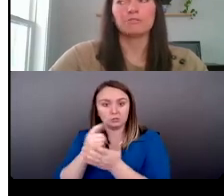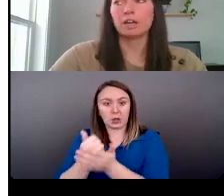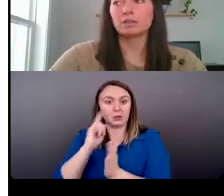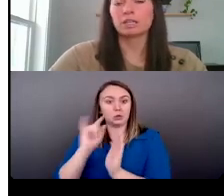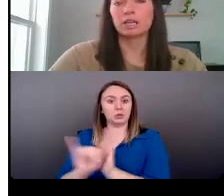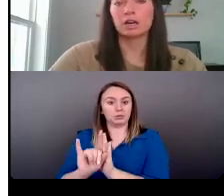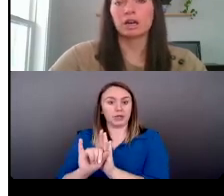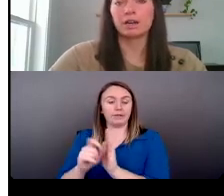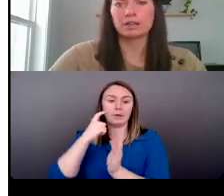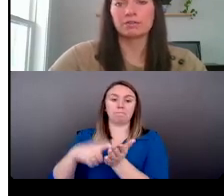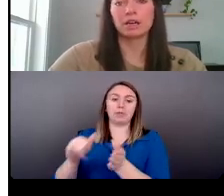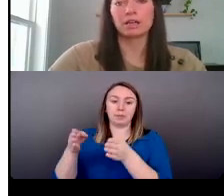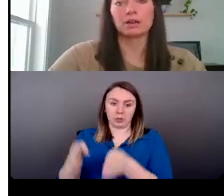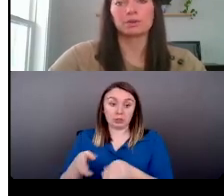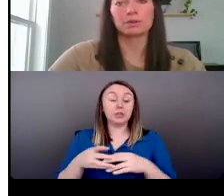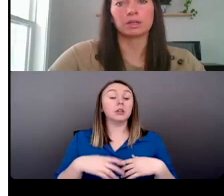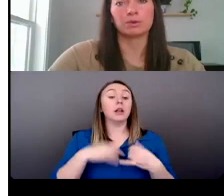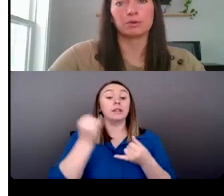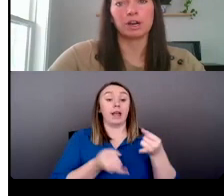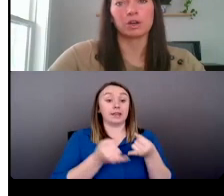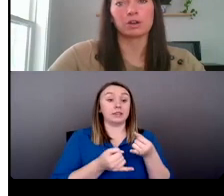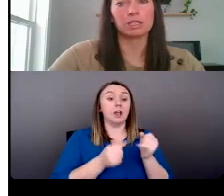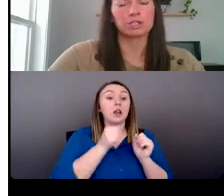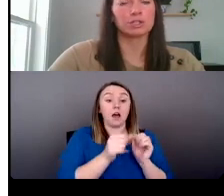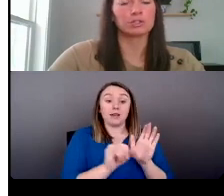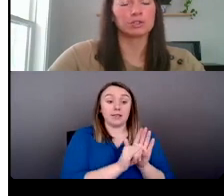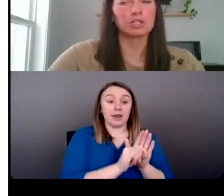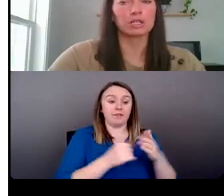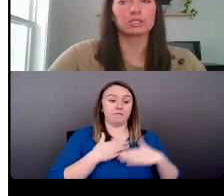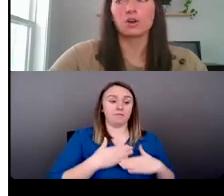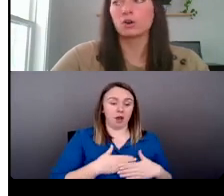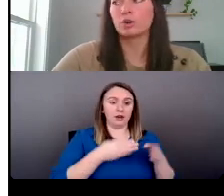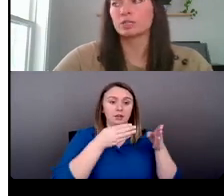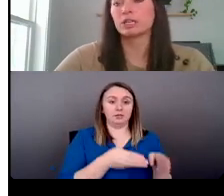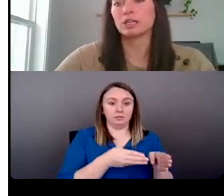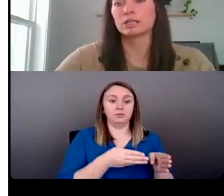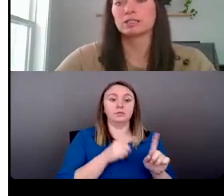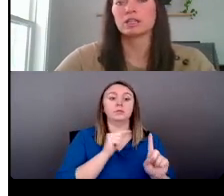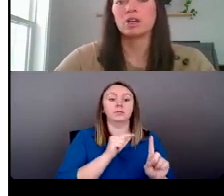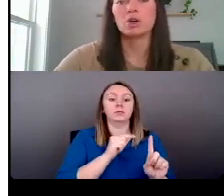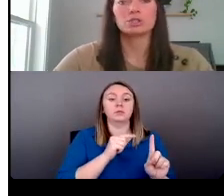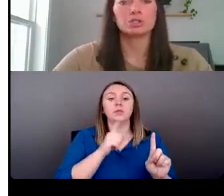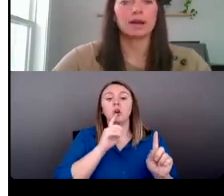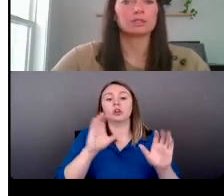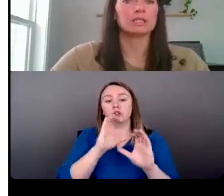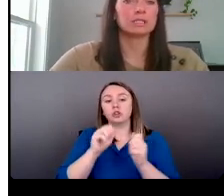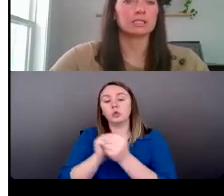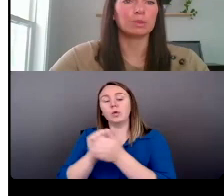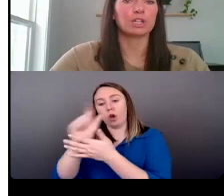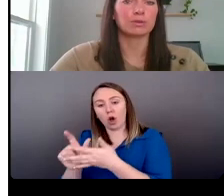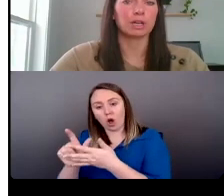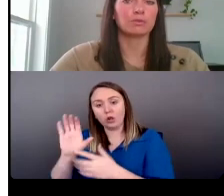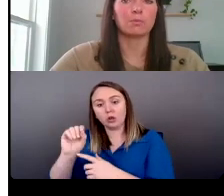And finally, unidentified person profiles are searched against all CODIS indexes, which allows leads